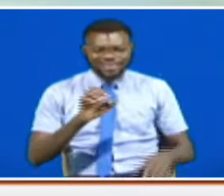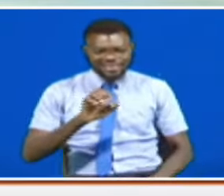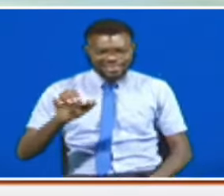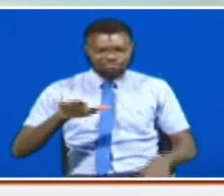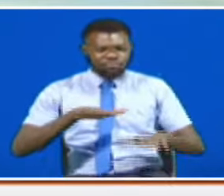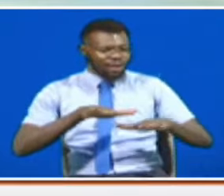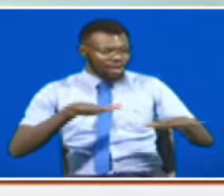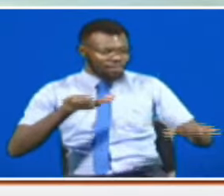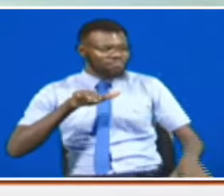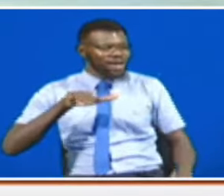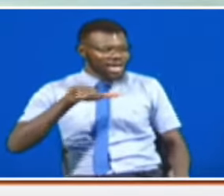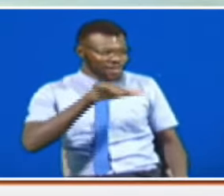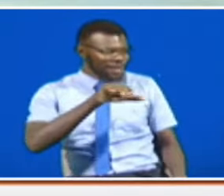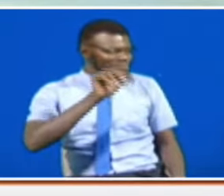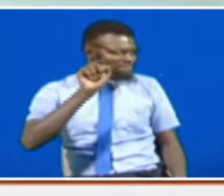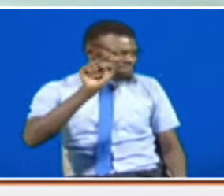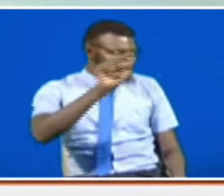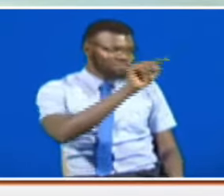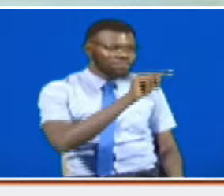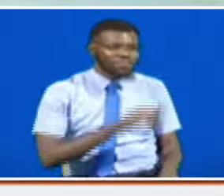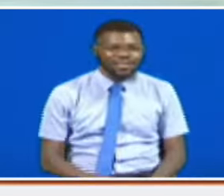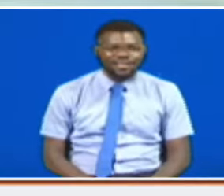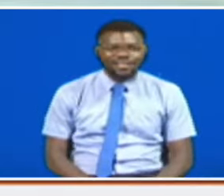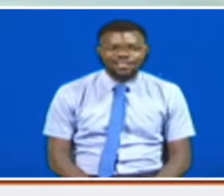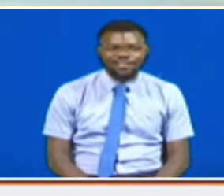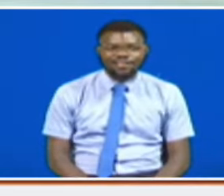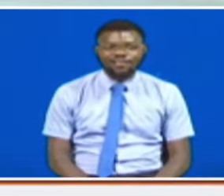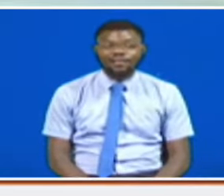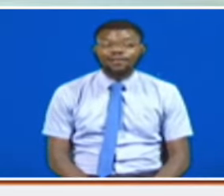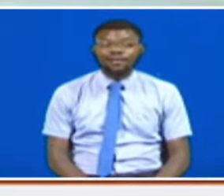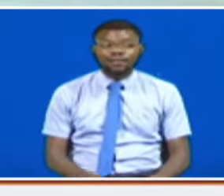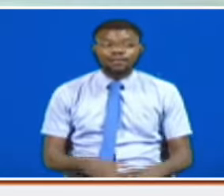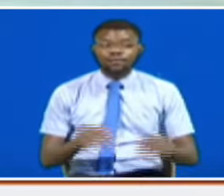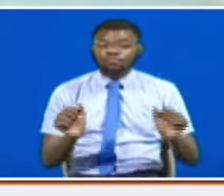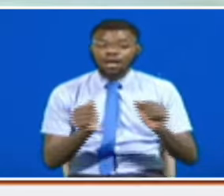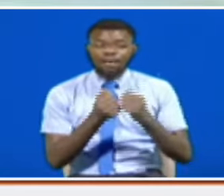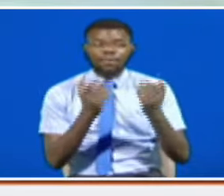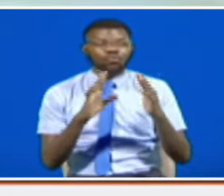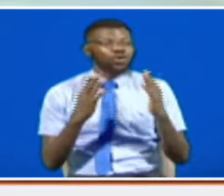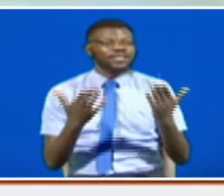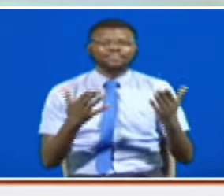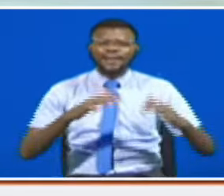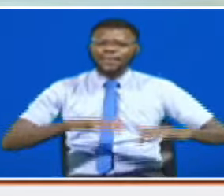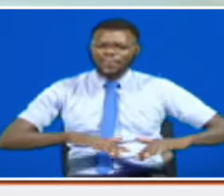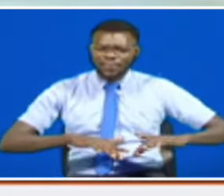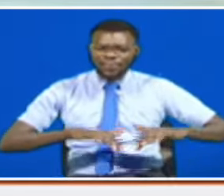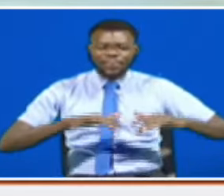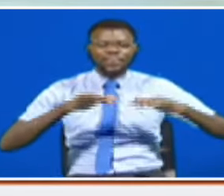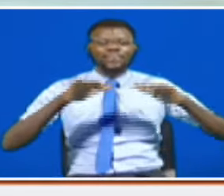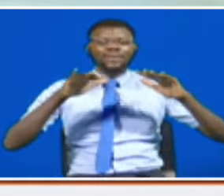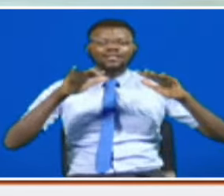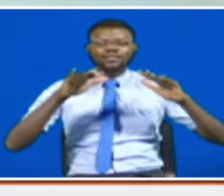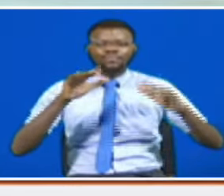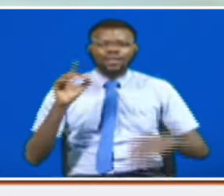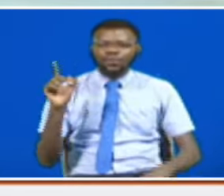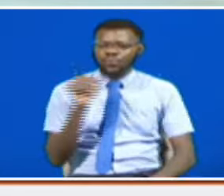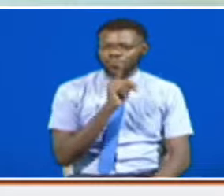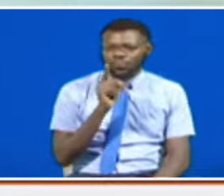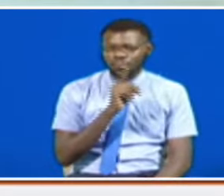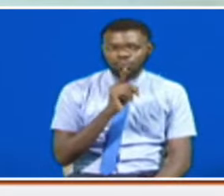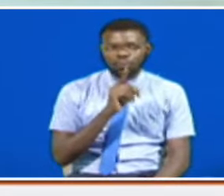So many a time you find that the impact and effect of floods is mostly felt in